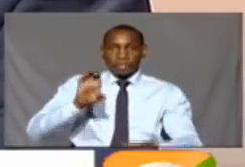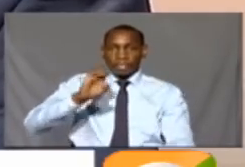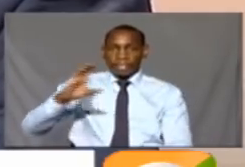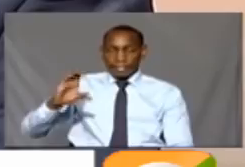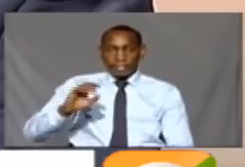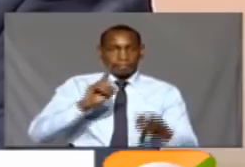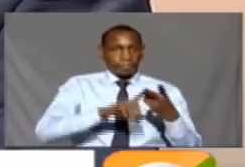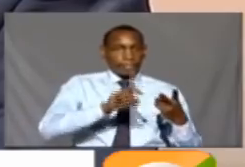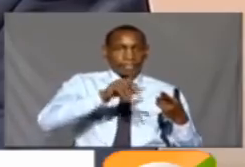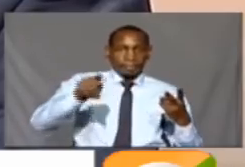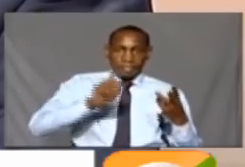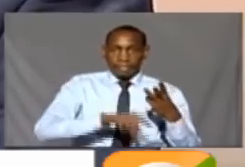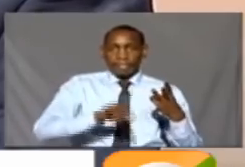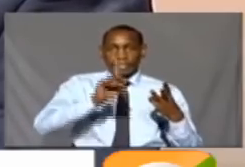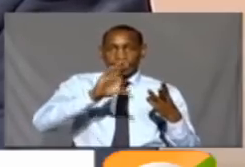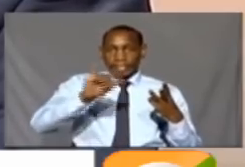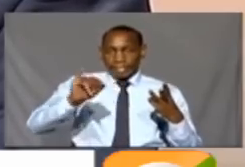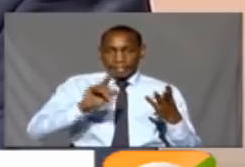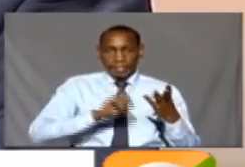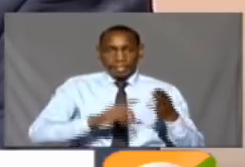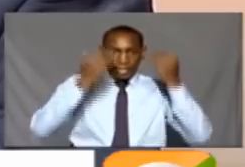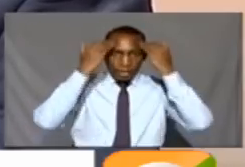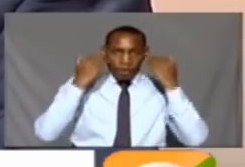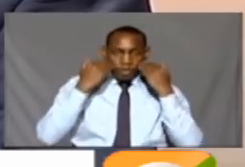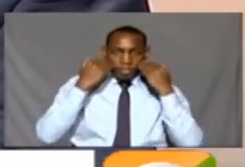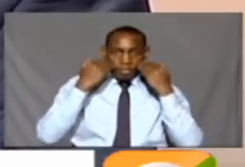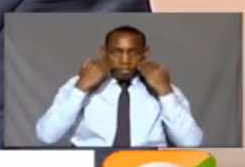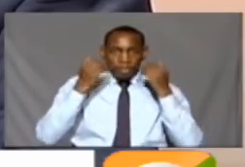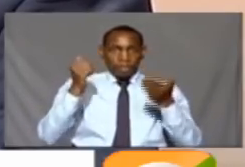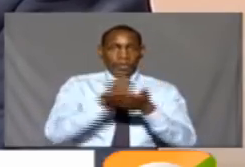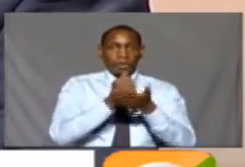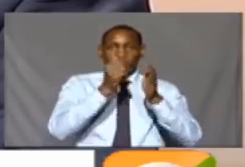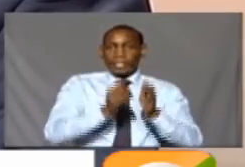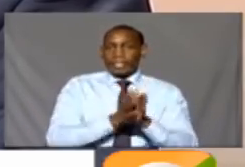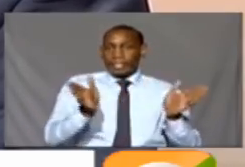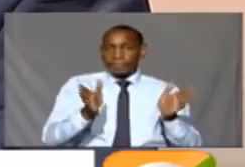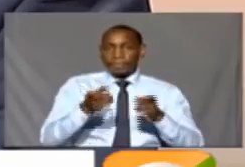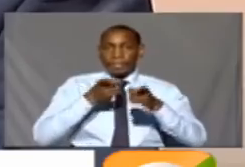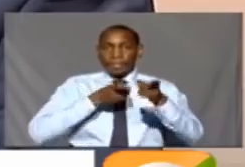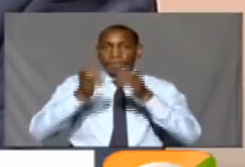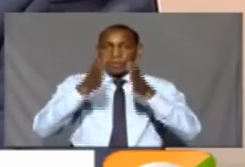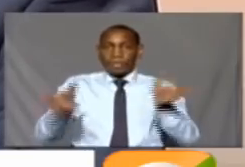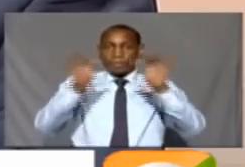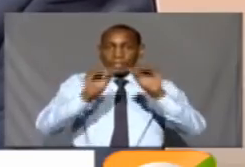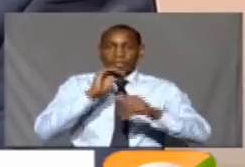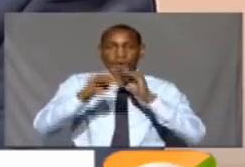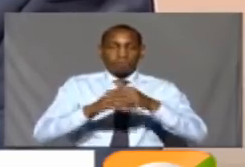DPP, DCI, the judiciary, the auditor general, the control of budget, and all these.